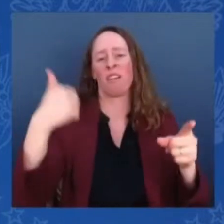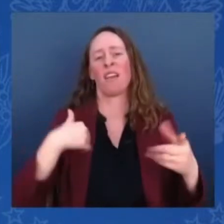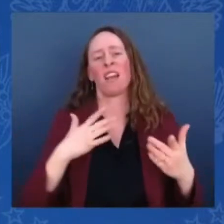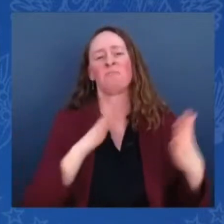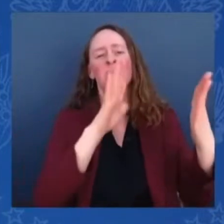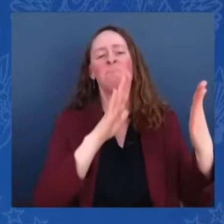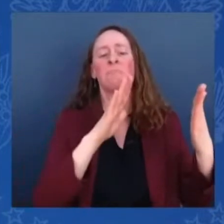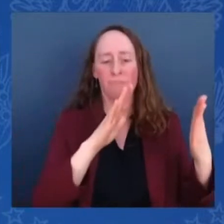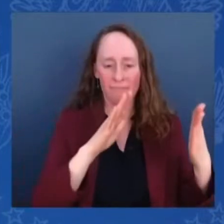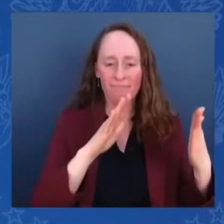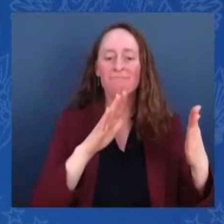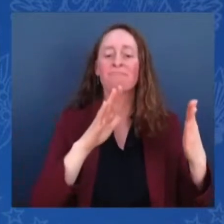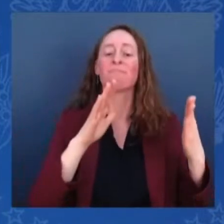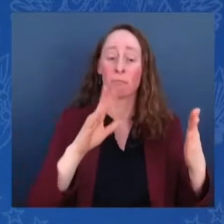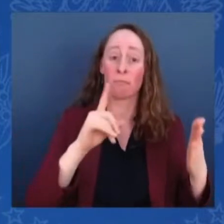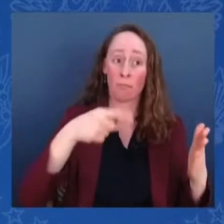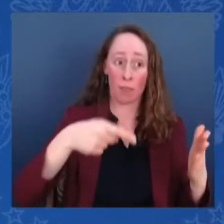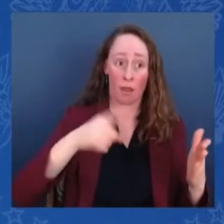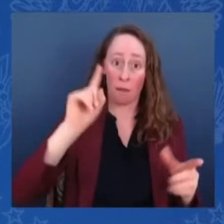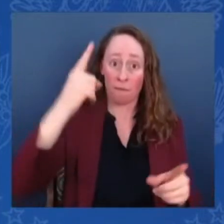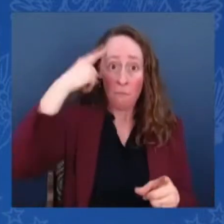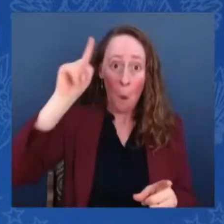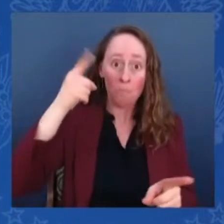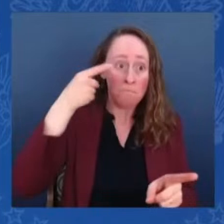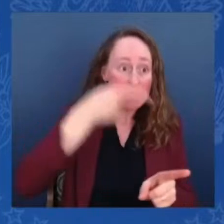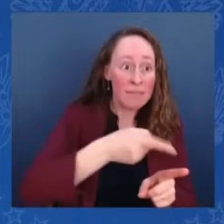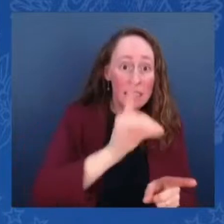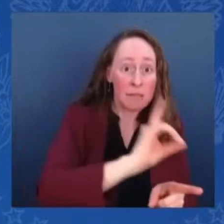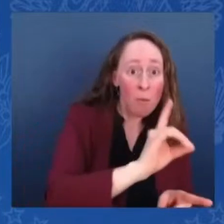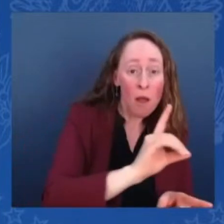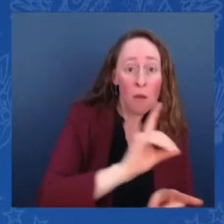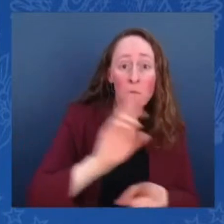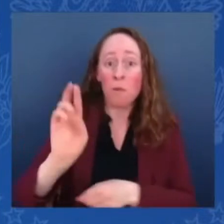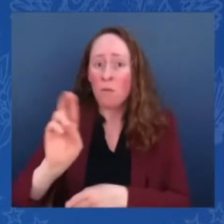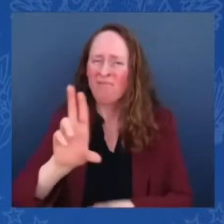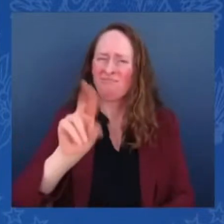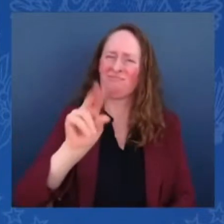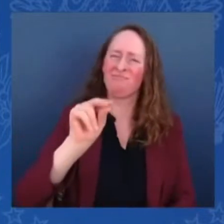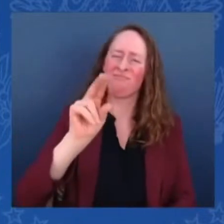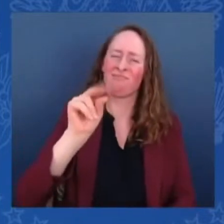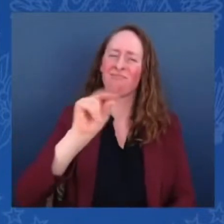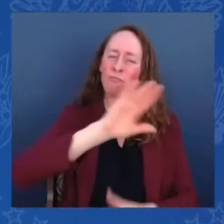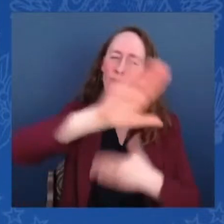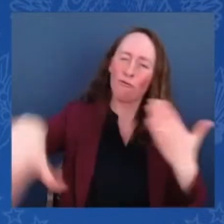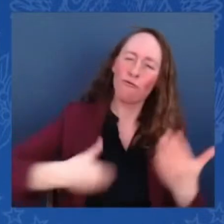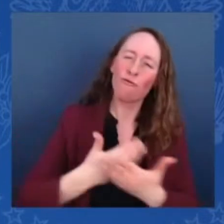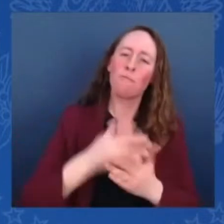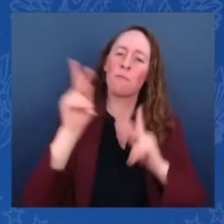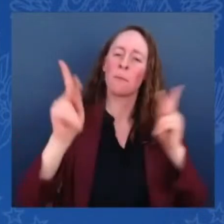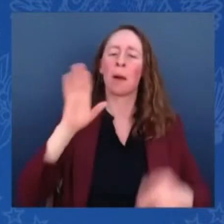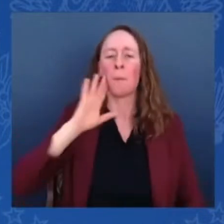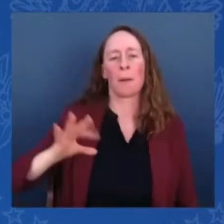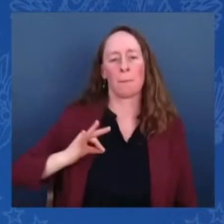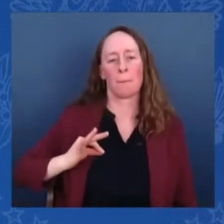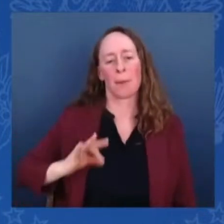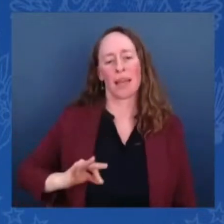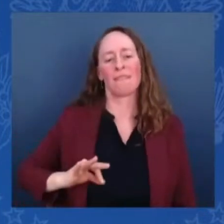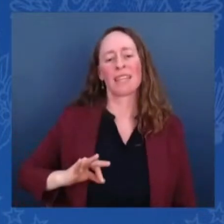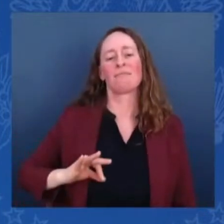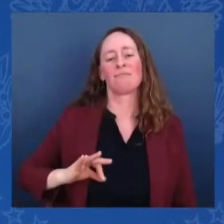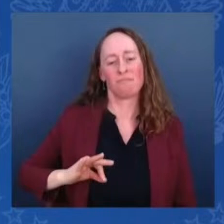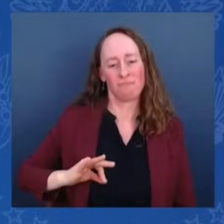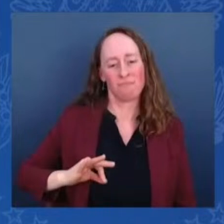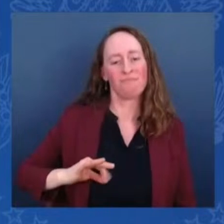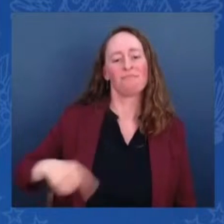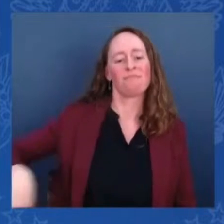They're American. They benefit all Americans and reflect America's endless capacity for